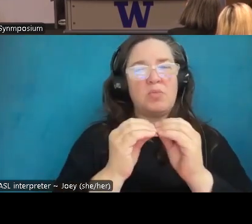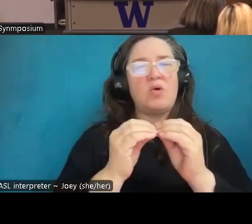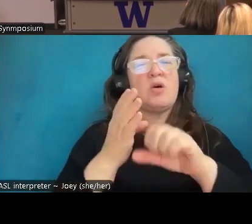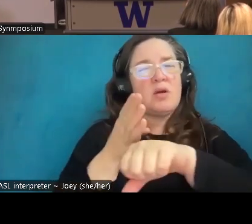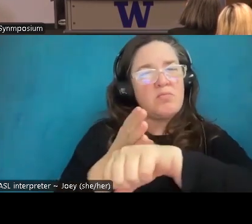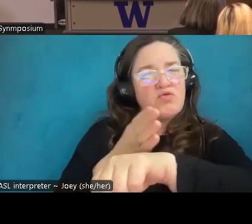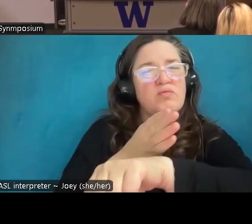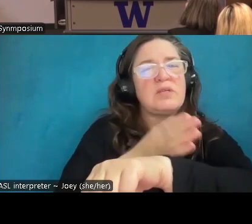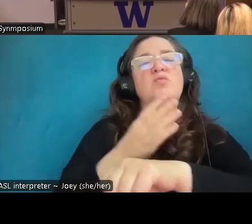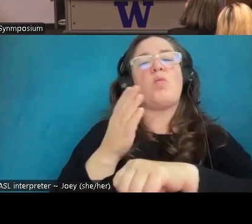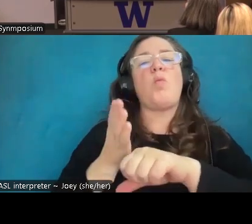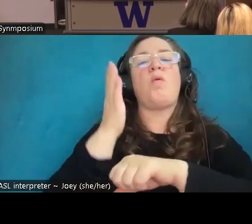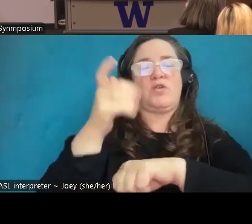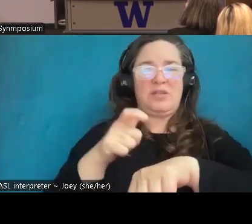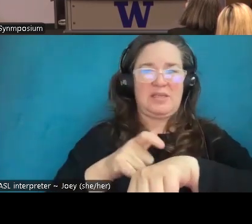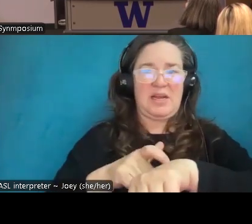likely.